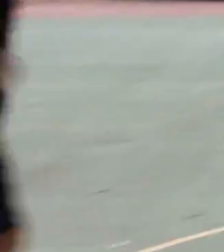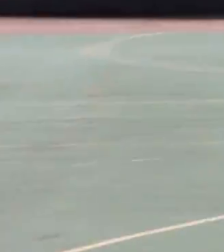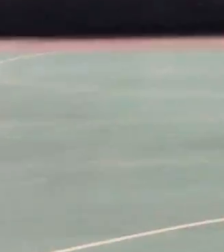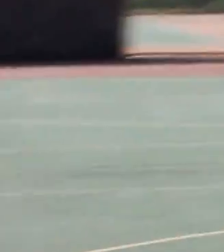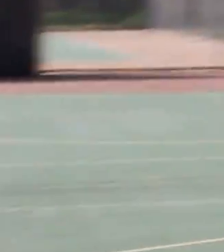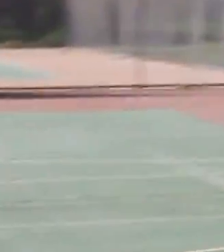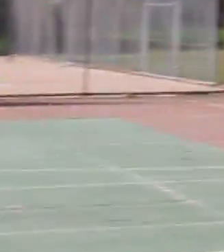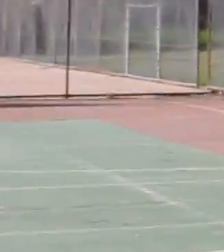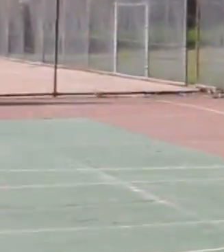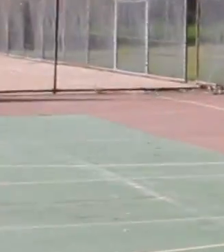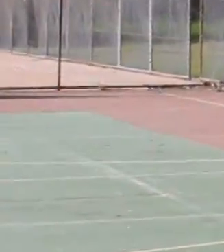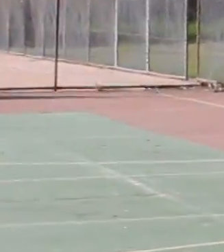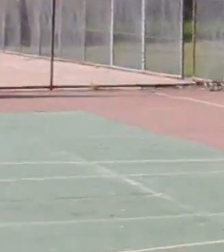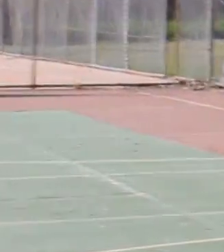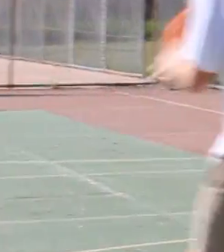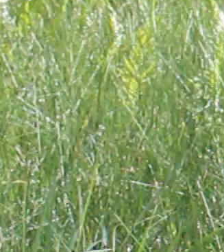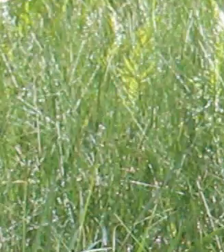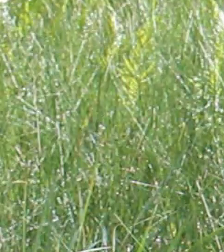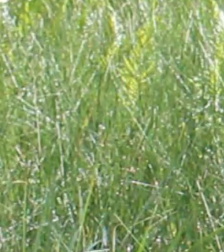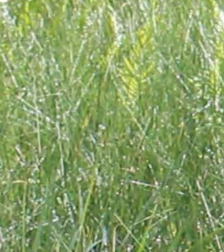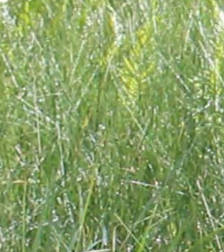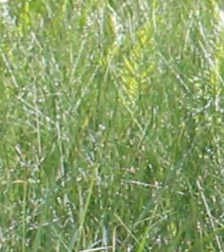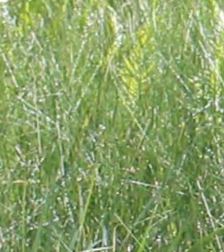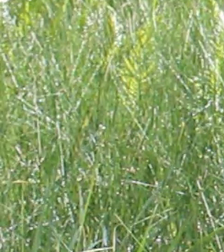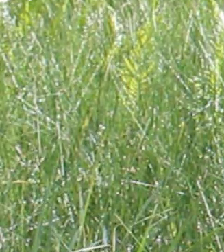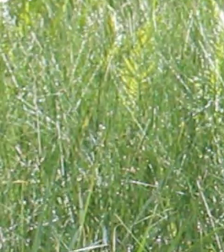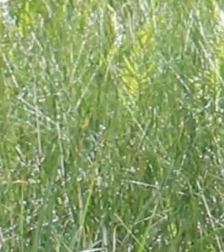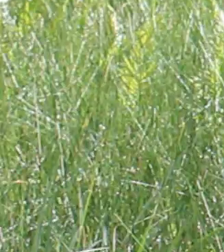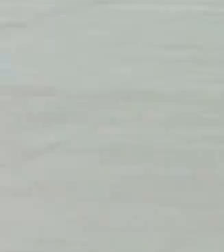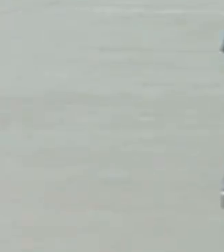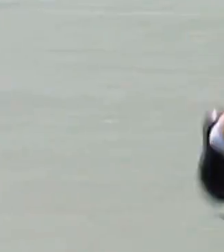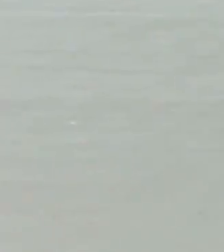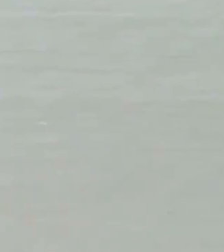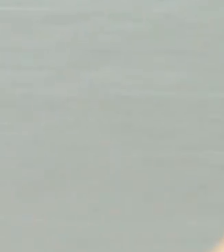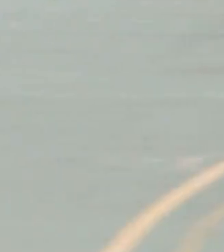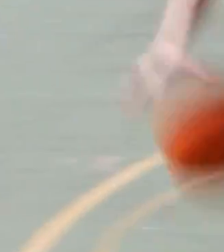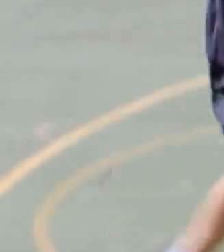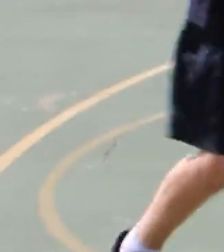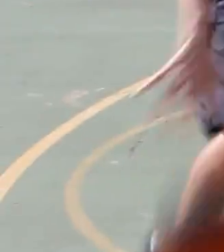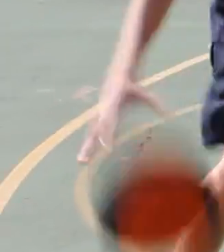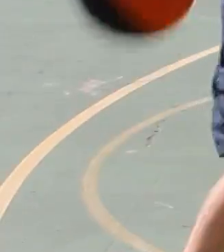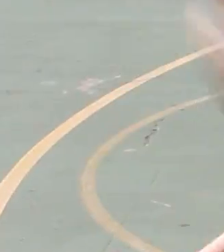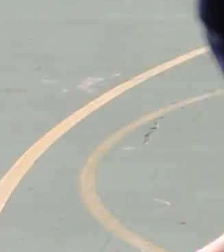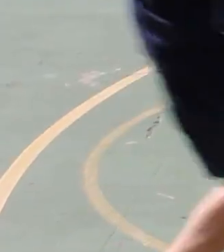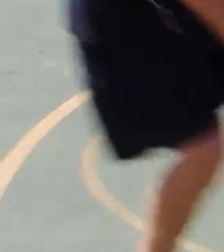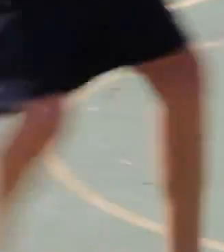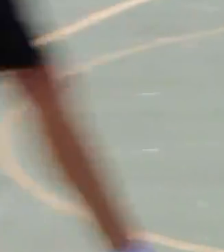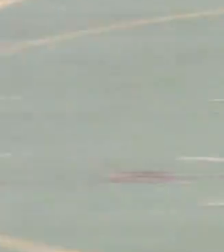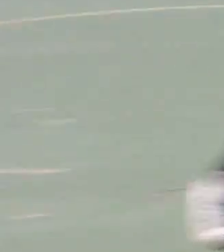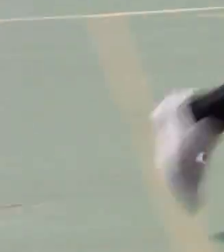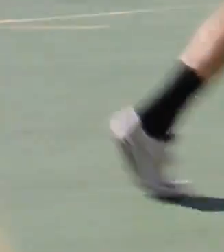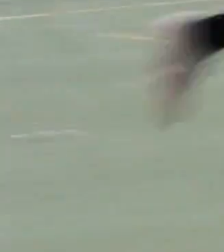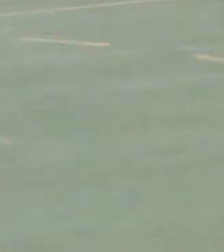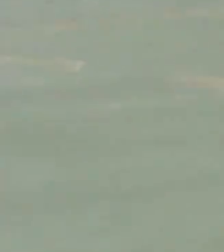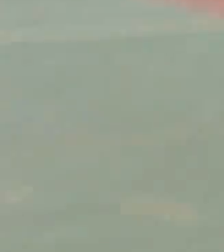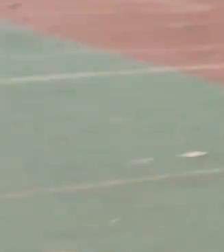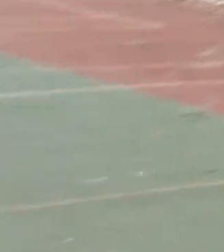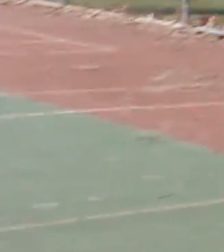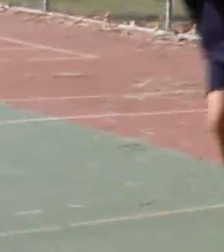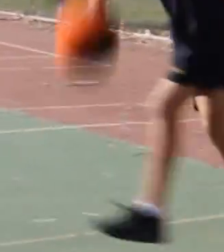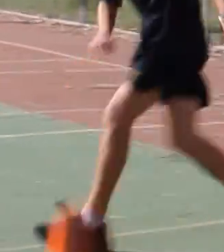and you can find out. But right now, we're going to meet a young man from the Sunshine Coast who is sharing a bit about his life on today's My